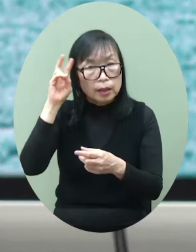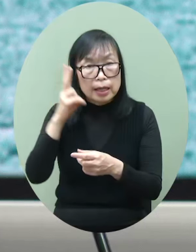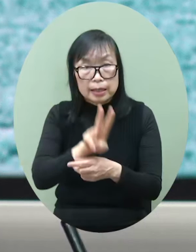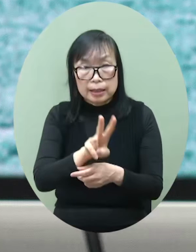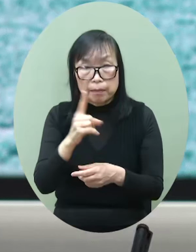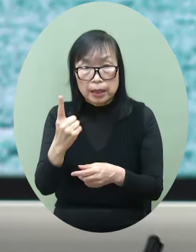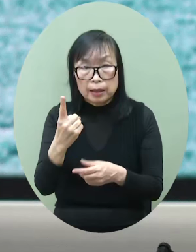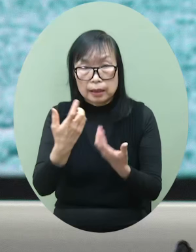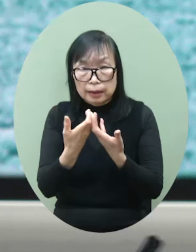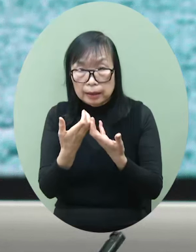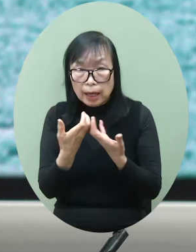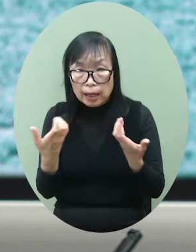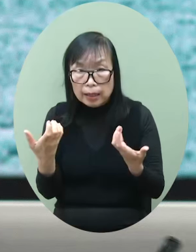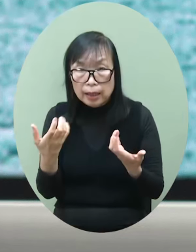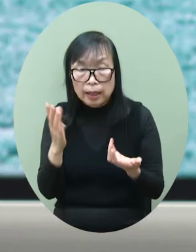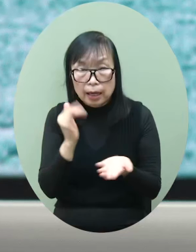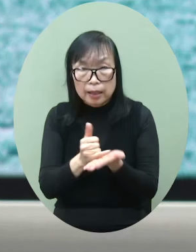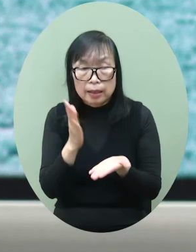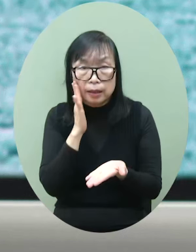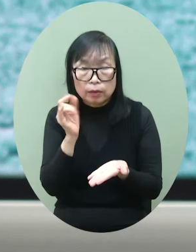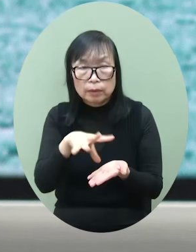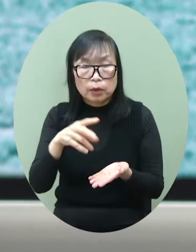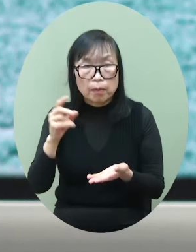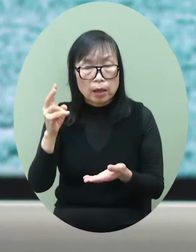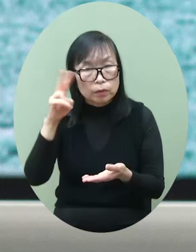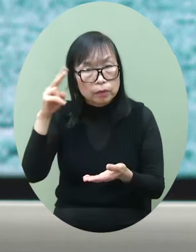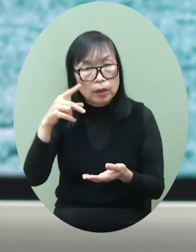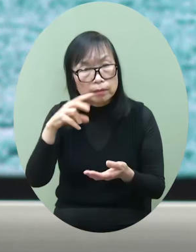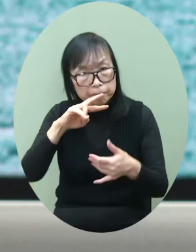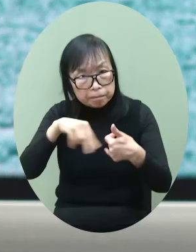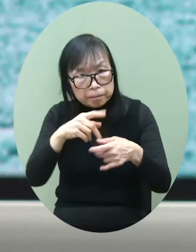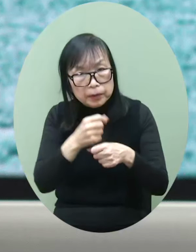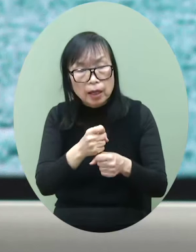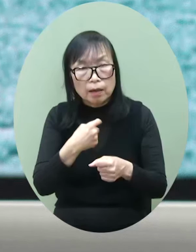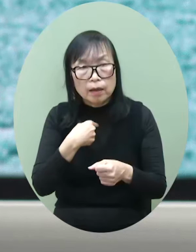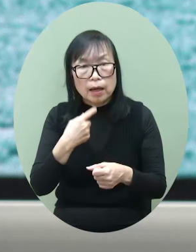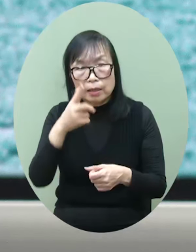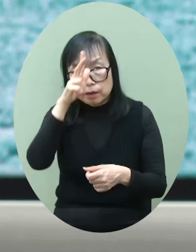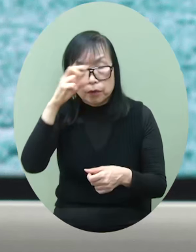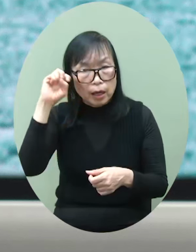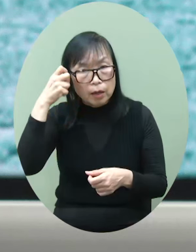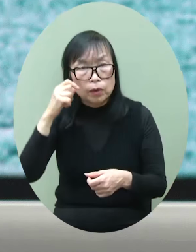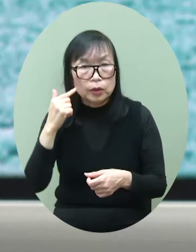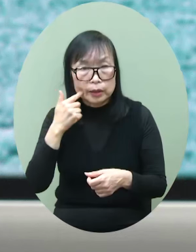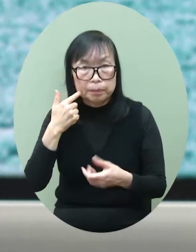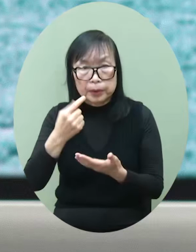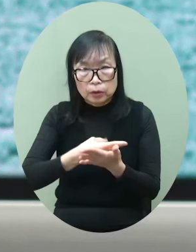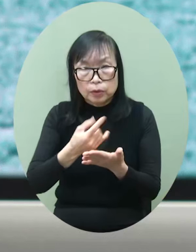government can consider more straighter measures Nextbie the next one